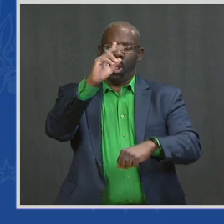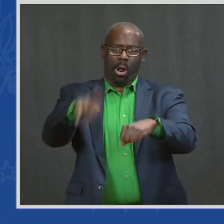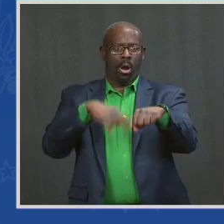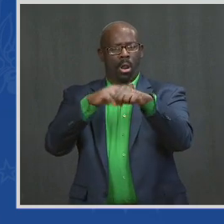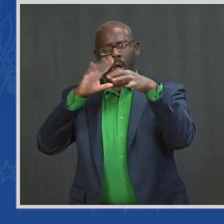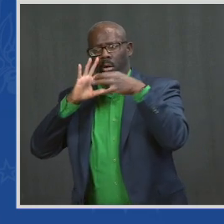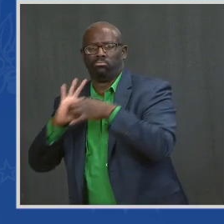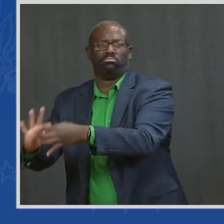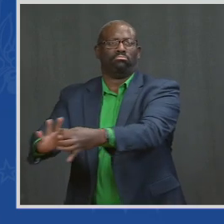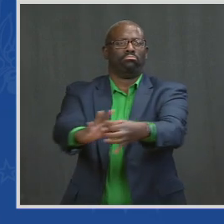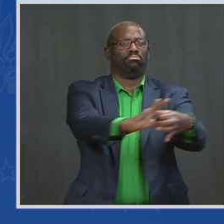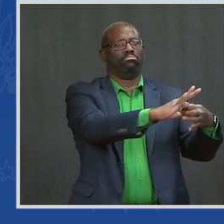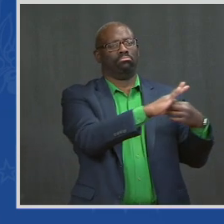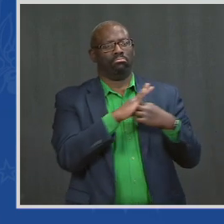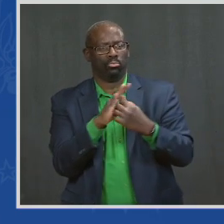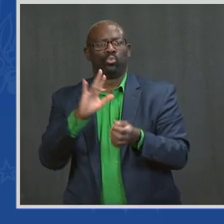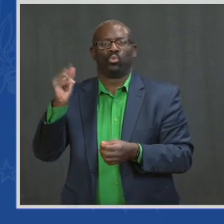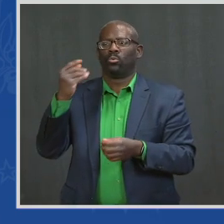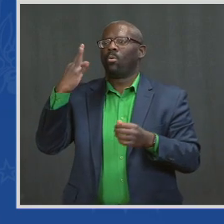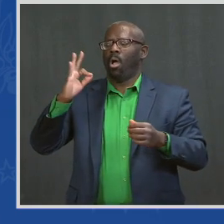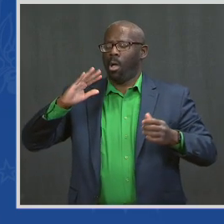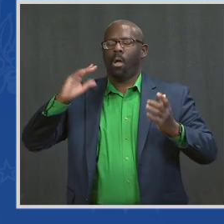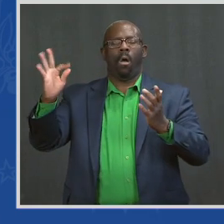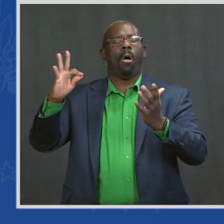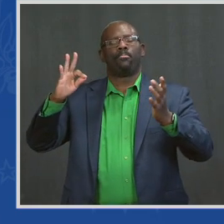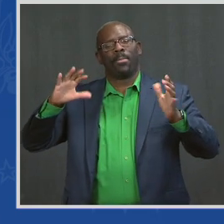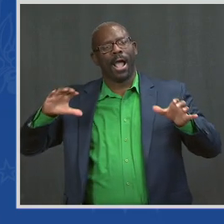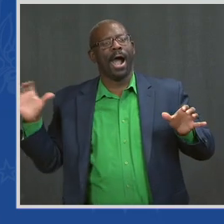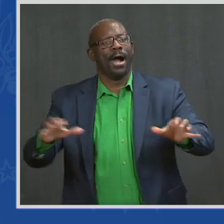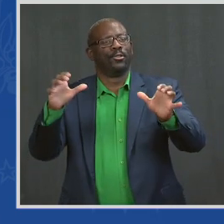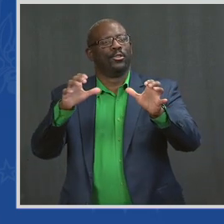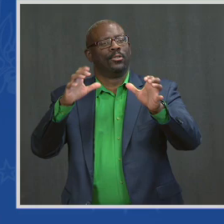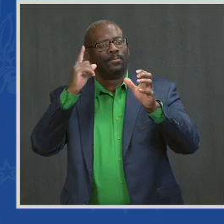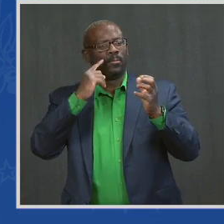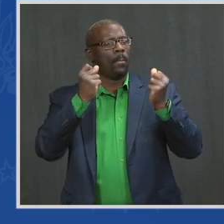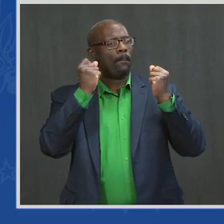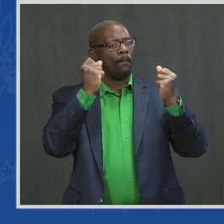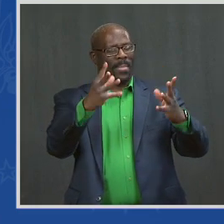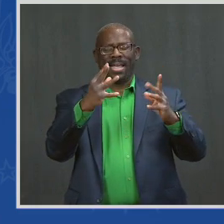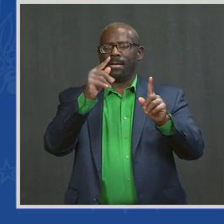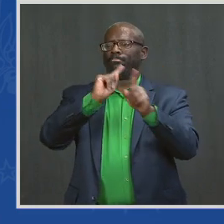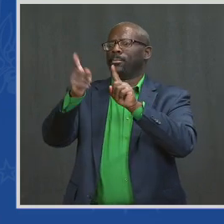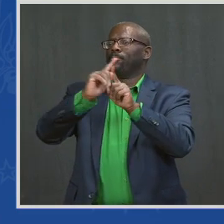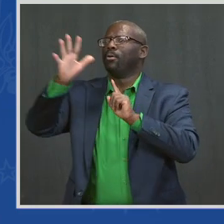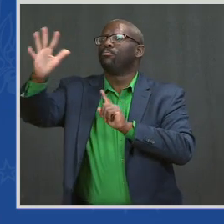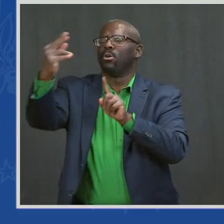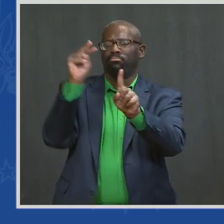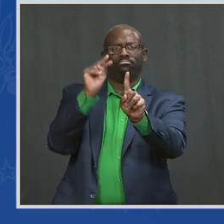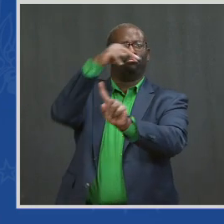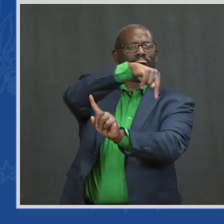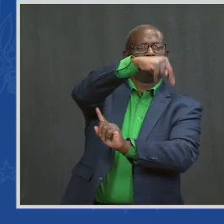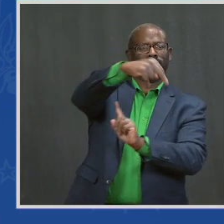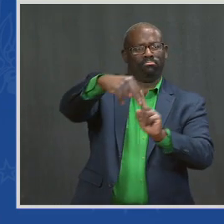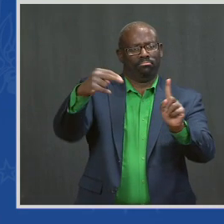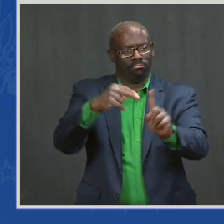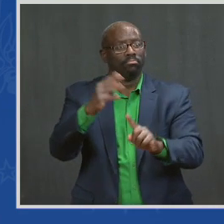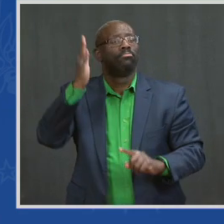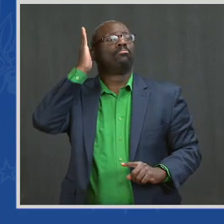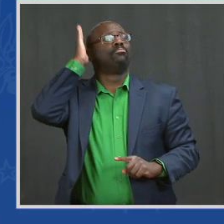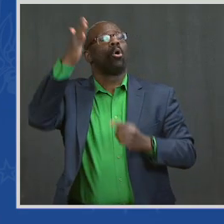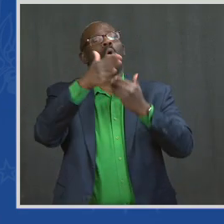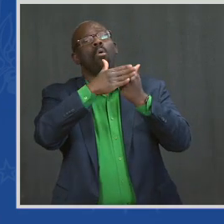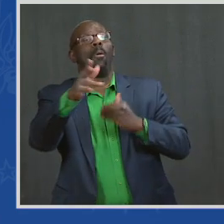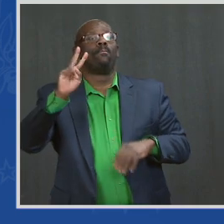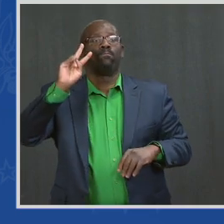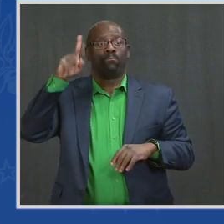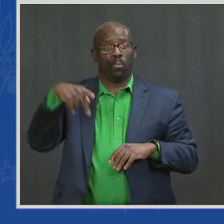on many fronts. One of those is vaccinations. Tomorrow, the Vice President will be in Atlanta on a bus tour, helping to spread the